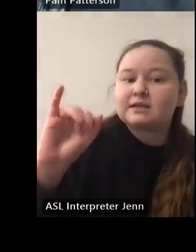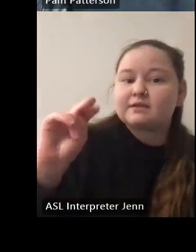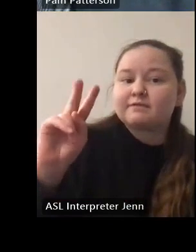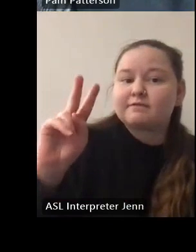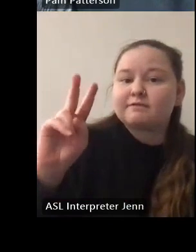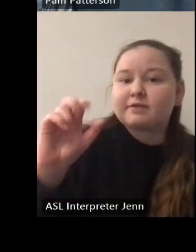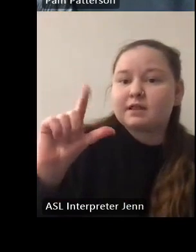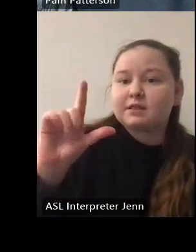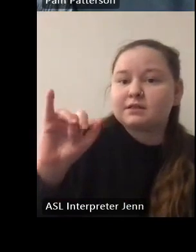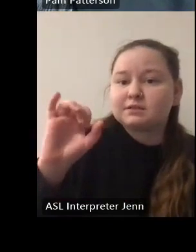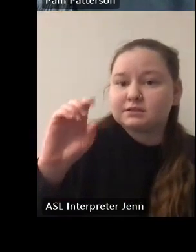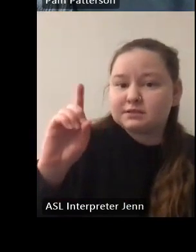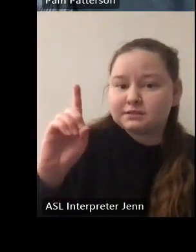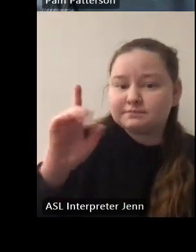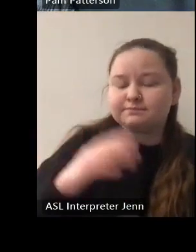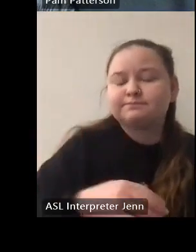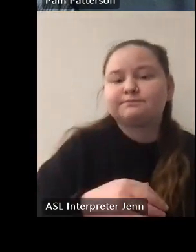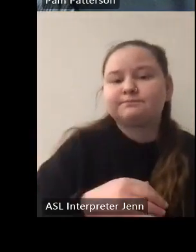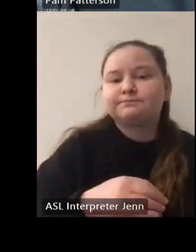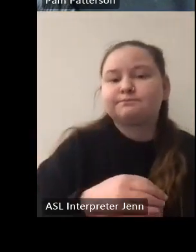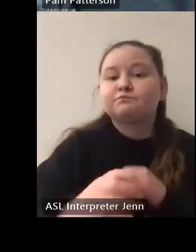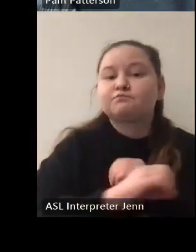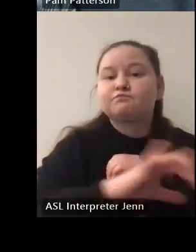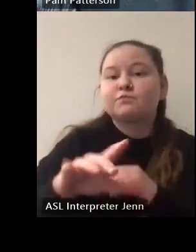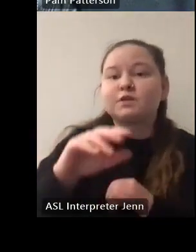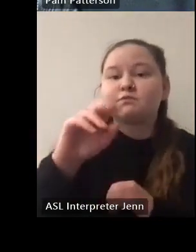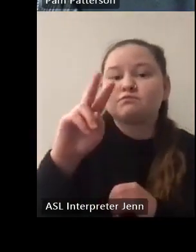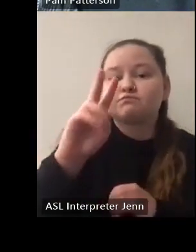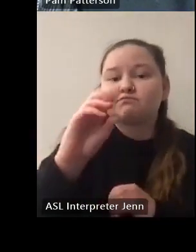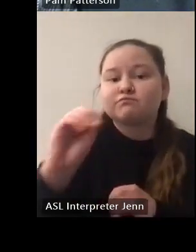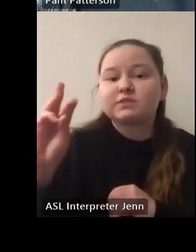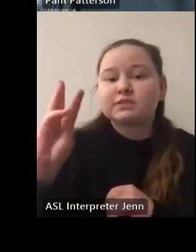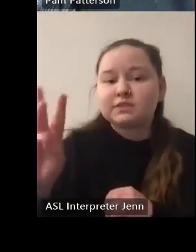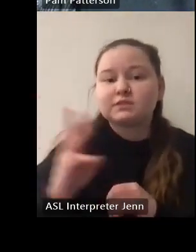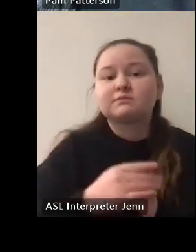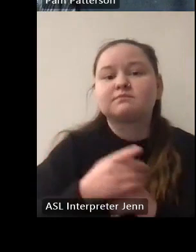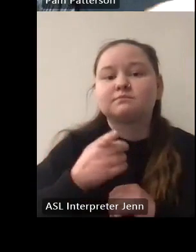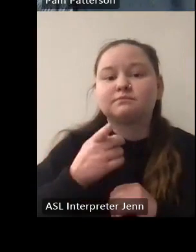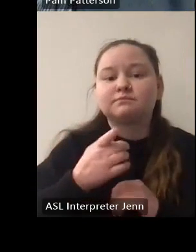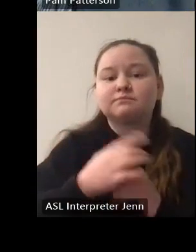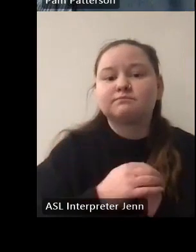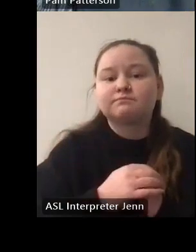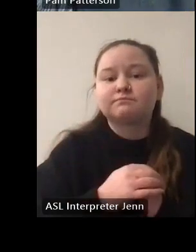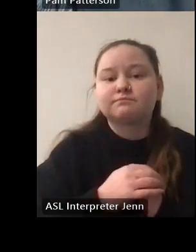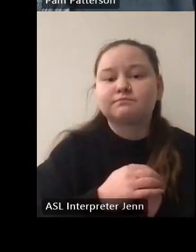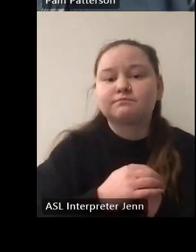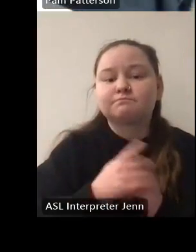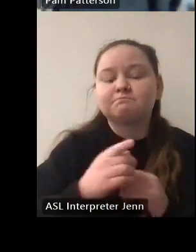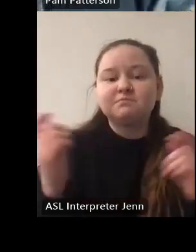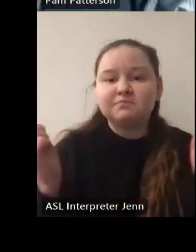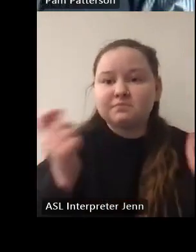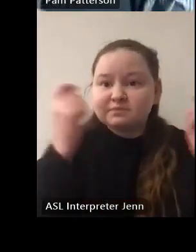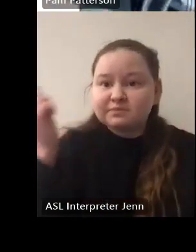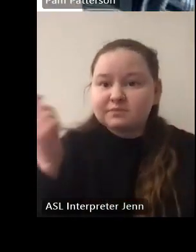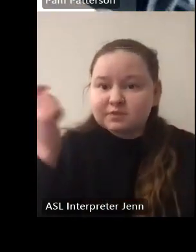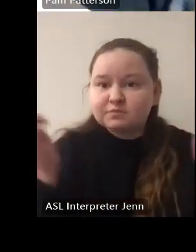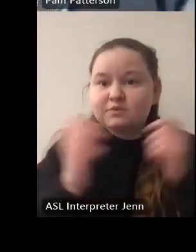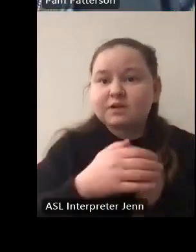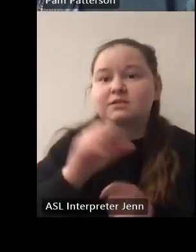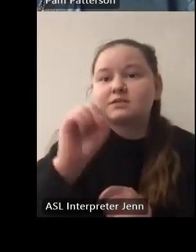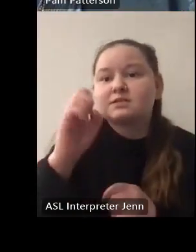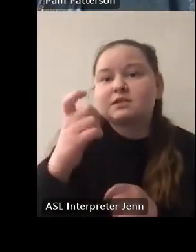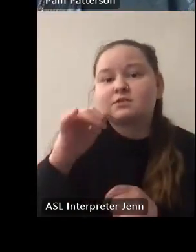Francisco in 2006. It and the other performances that followed celebrated the sexuality of